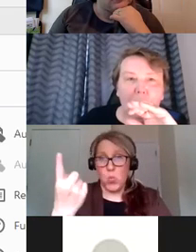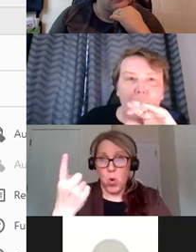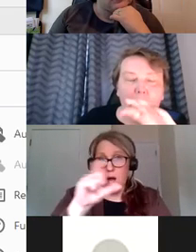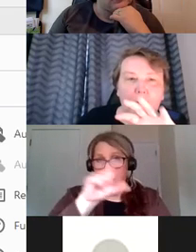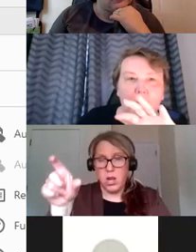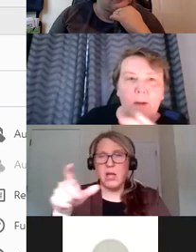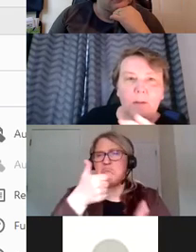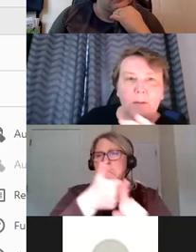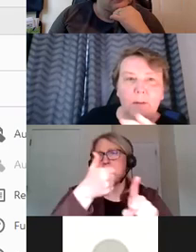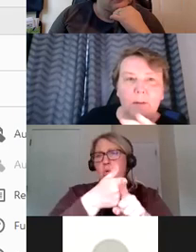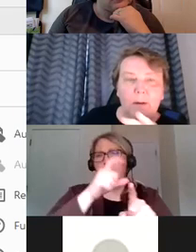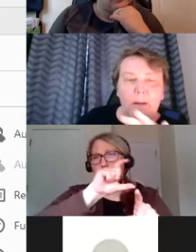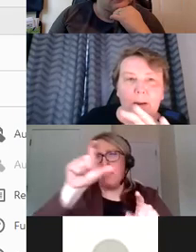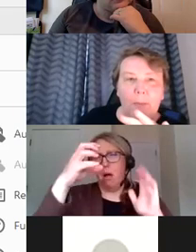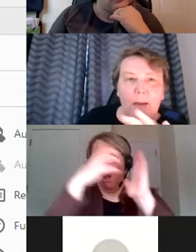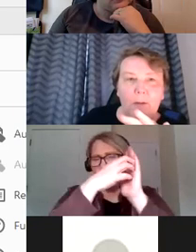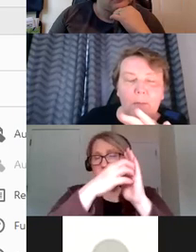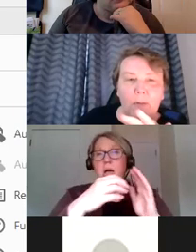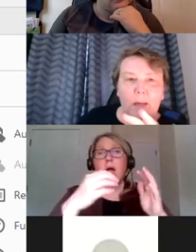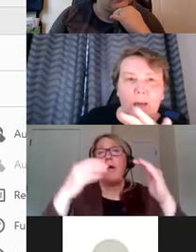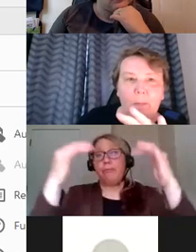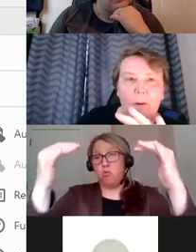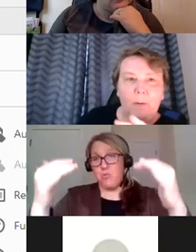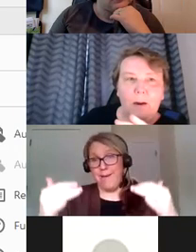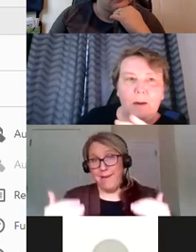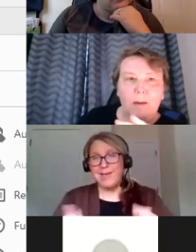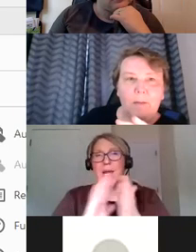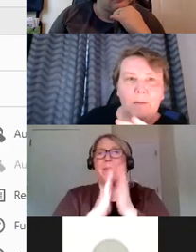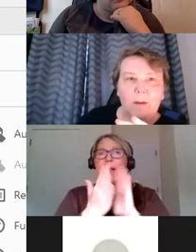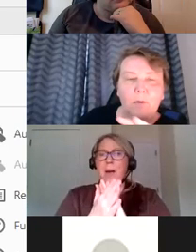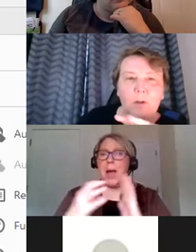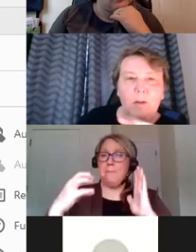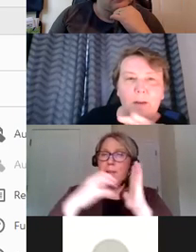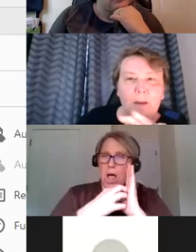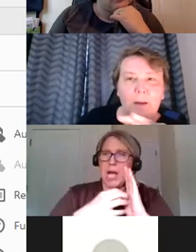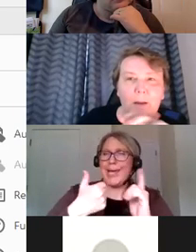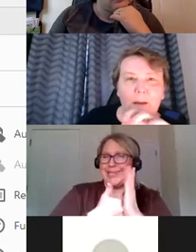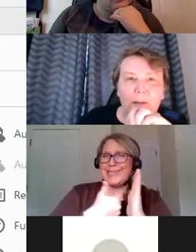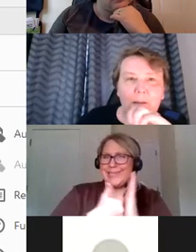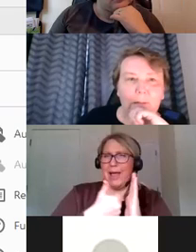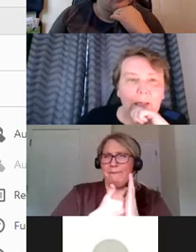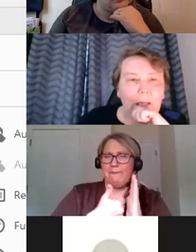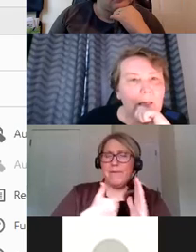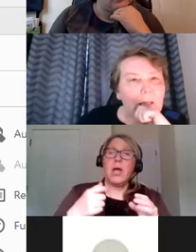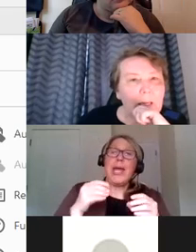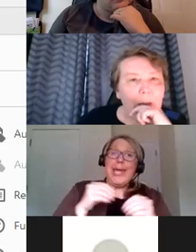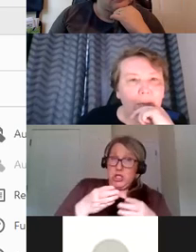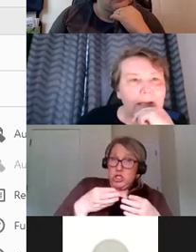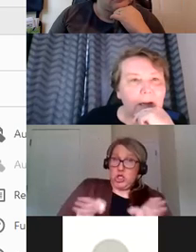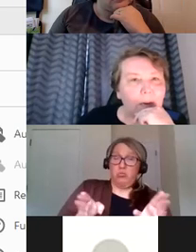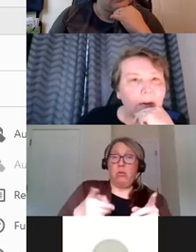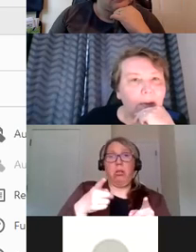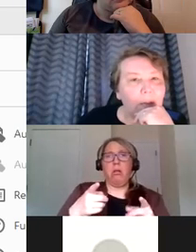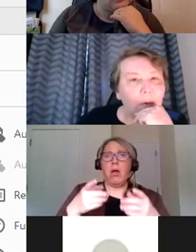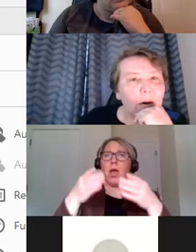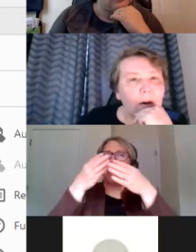its own block, and then the rest of that page became a block in and of itself. Generally, it breaks